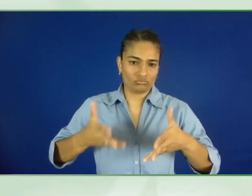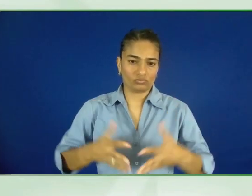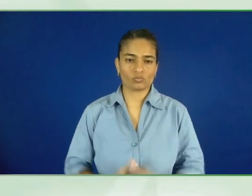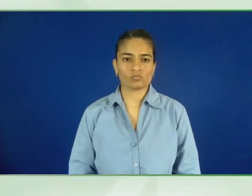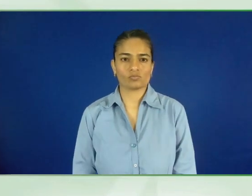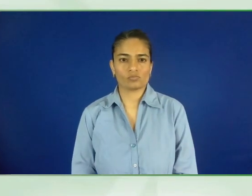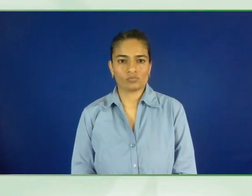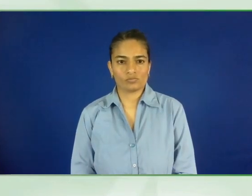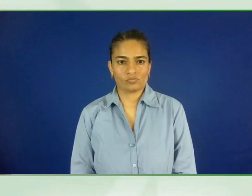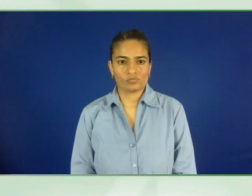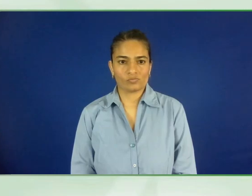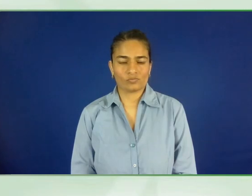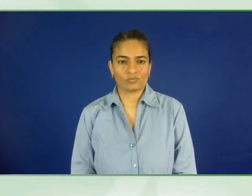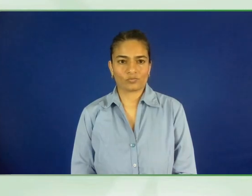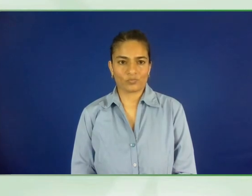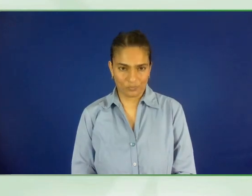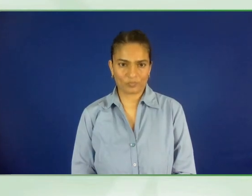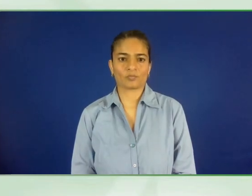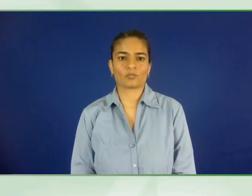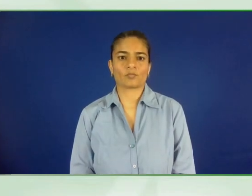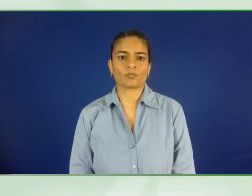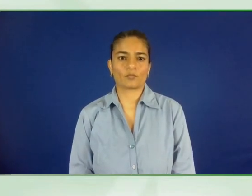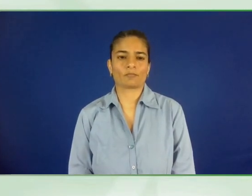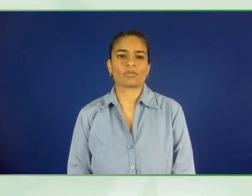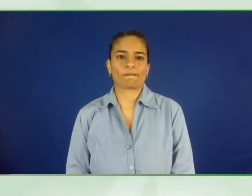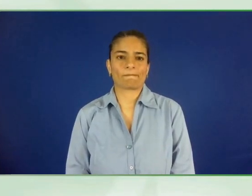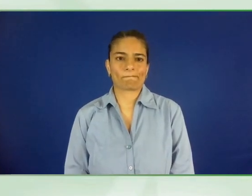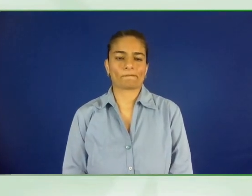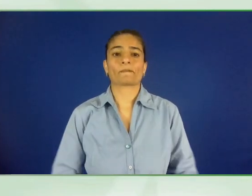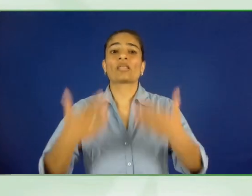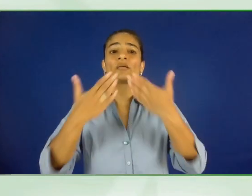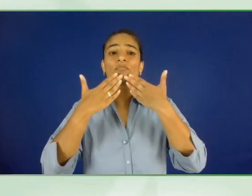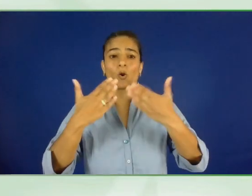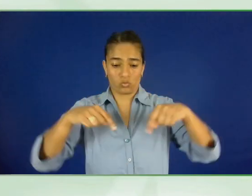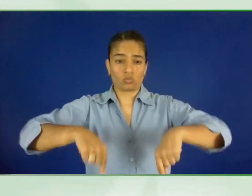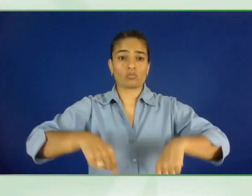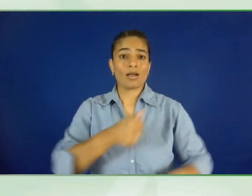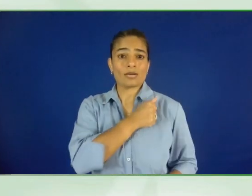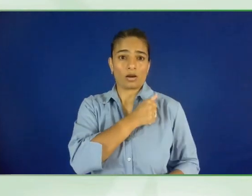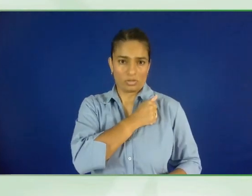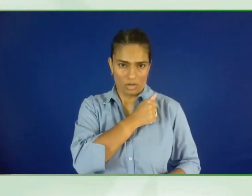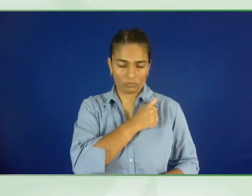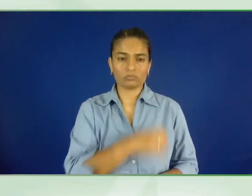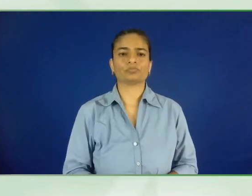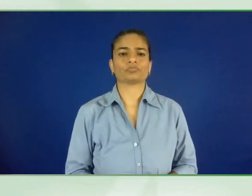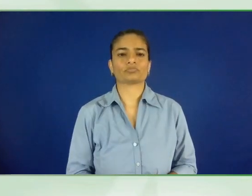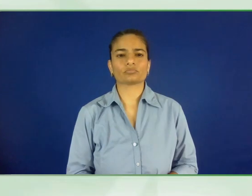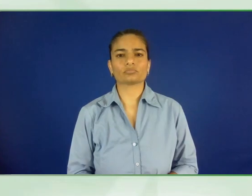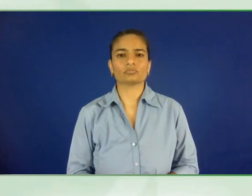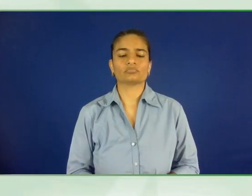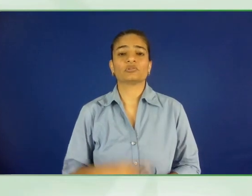Okay, thank you. In Canada, I can speak from that perspective. I'm a woman, I'm deaf, I'm